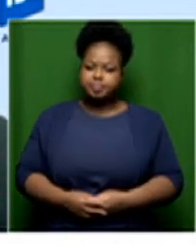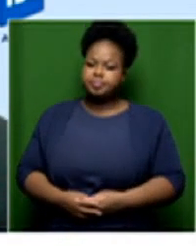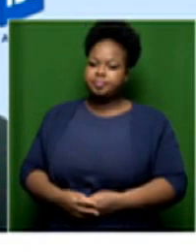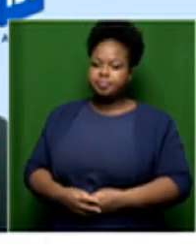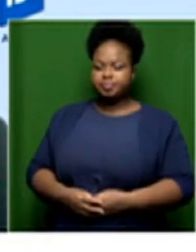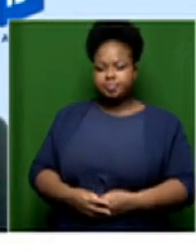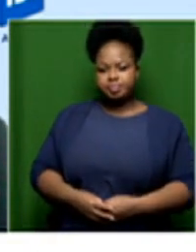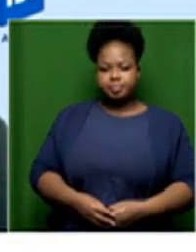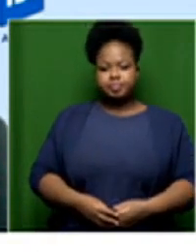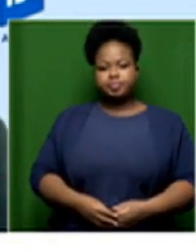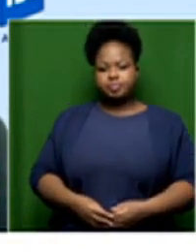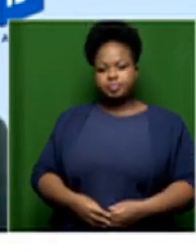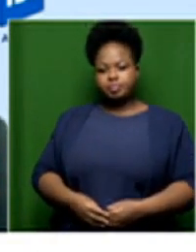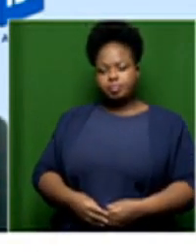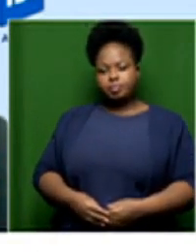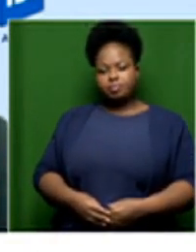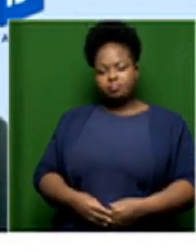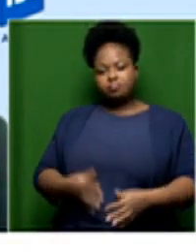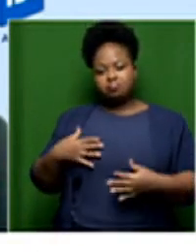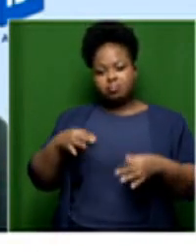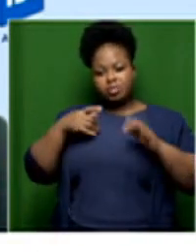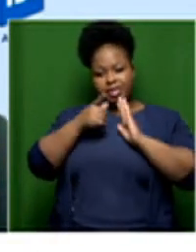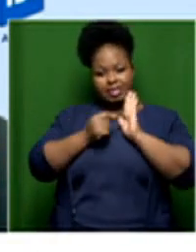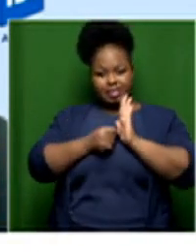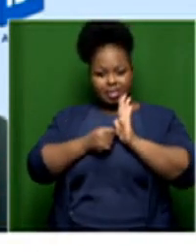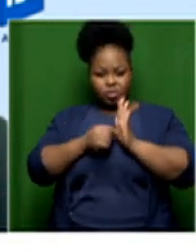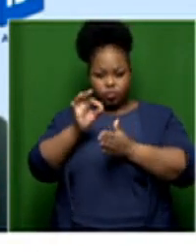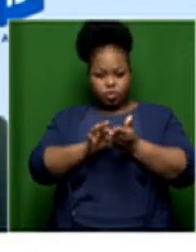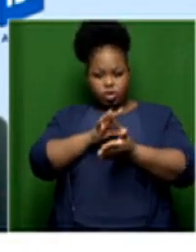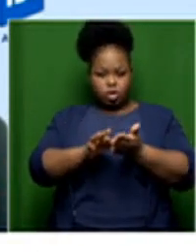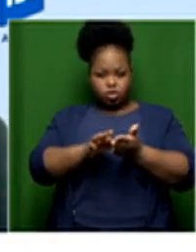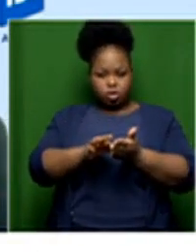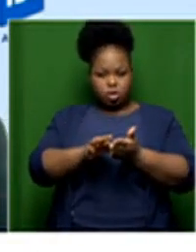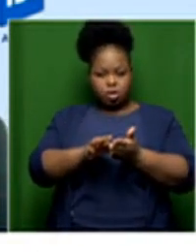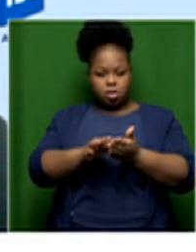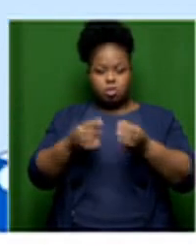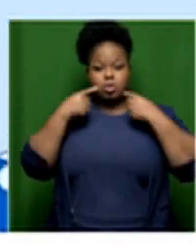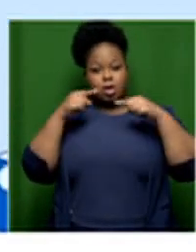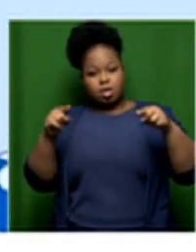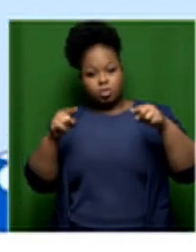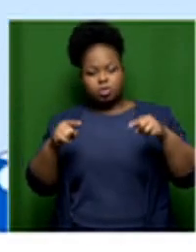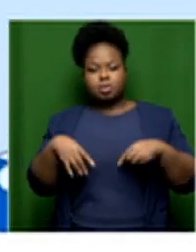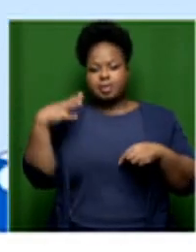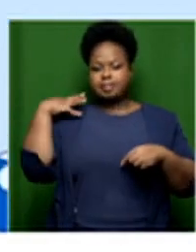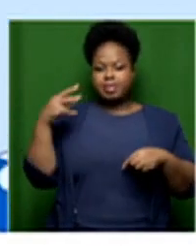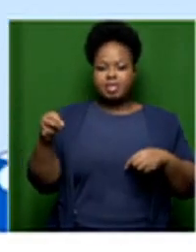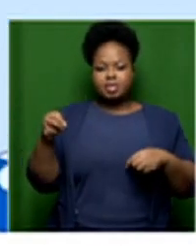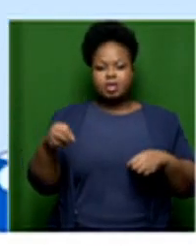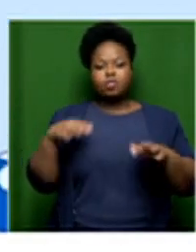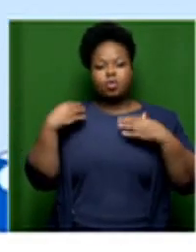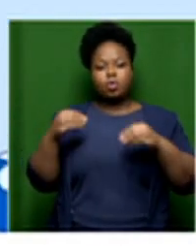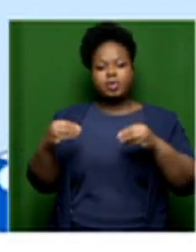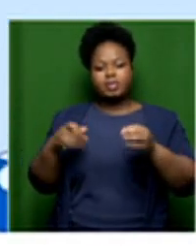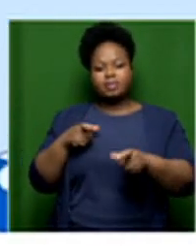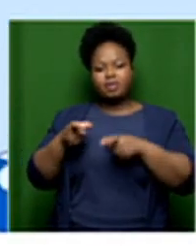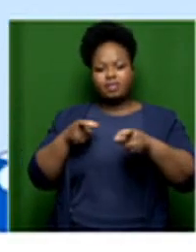The statutory remit to determine the date of the election rests with the minister responsible for cooperative governance and traditional